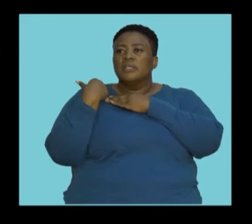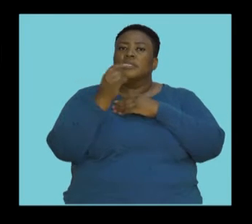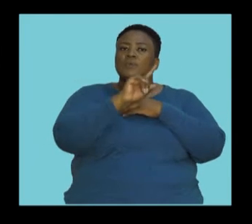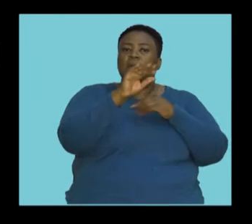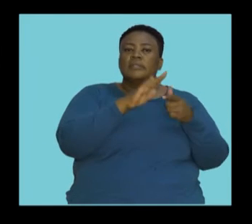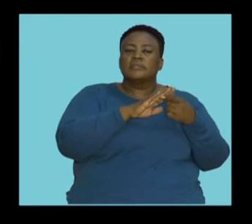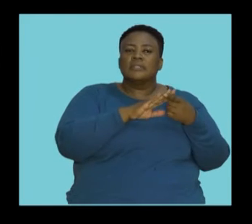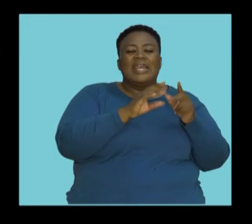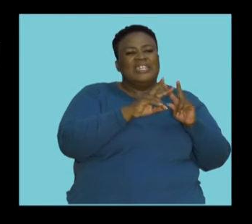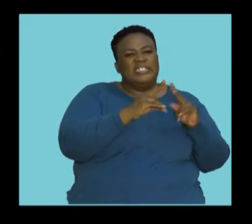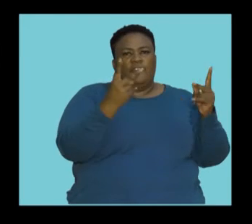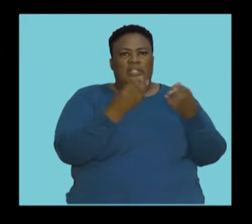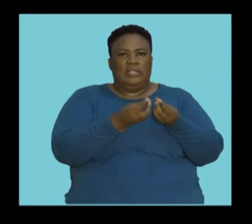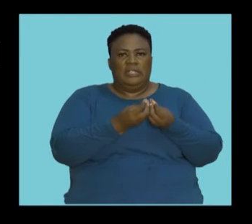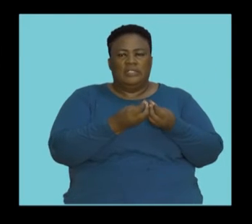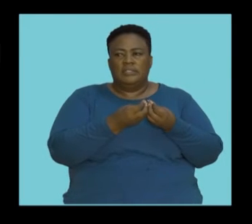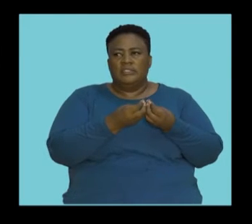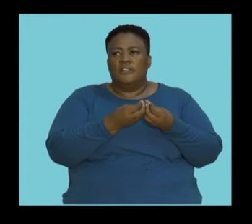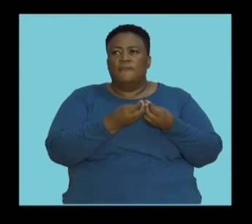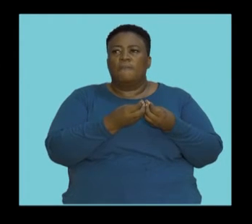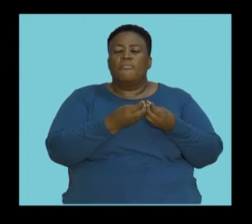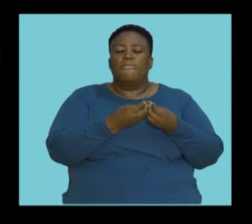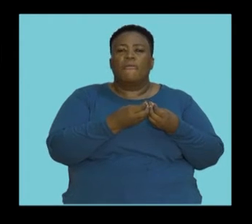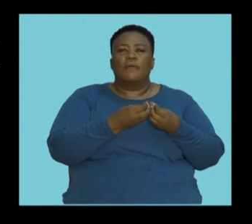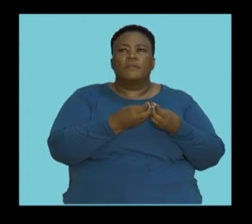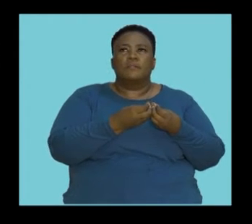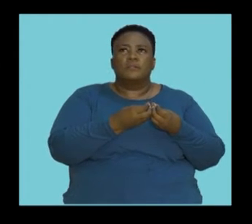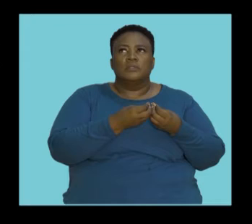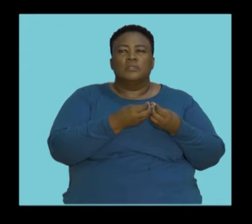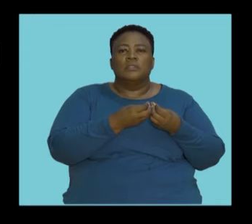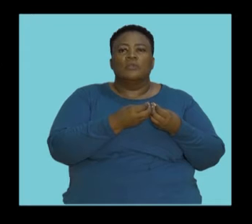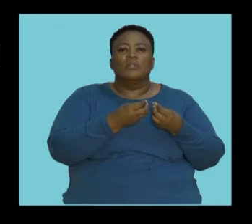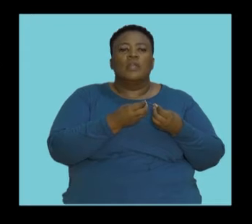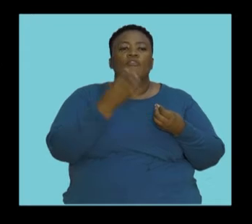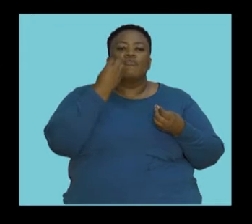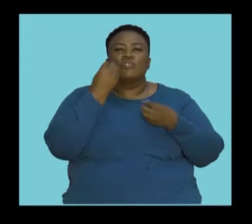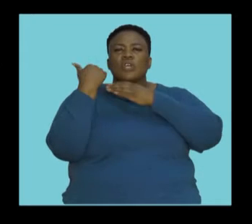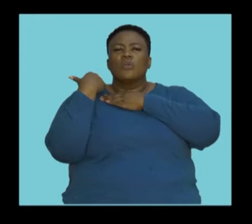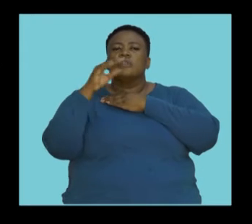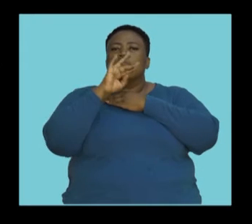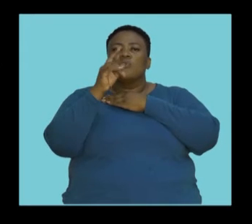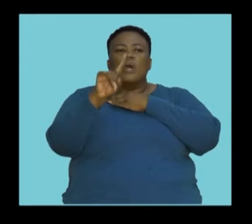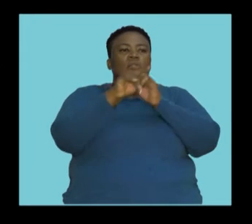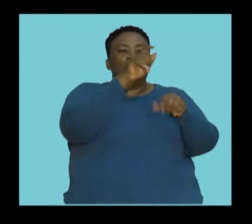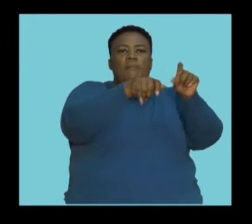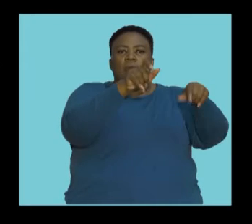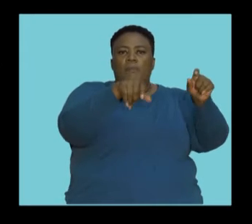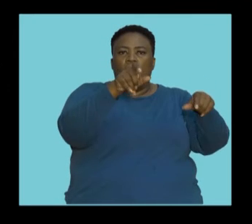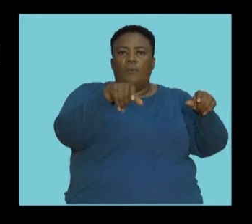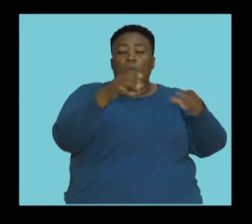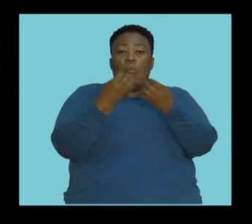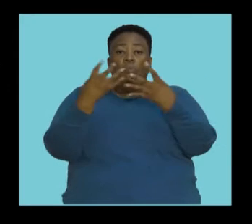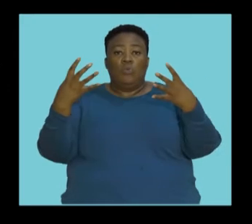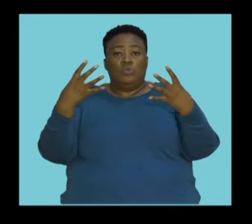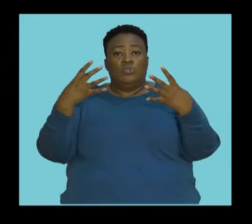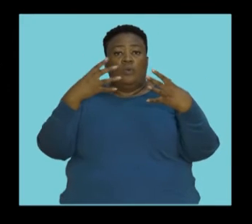the different aspects of what the food security means to a population. So while households